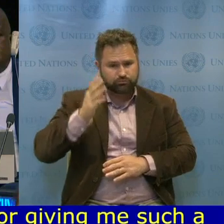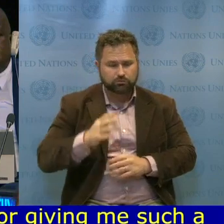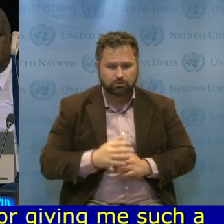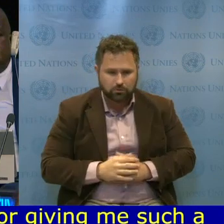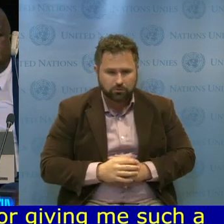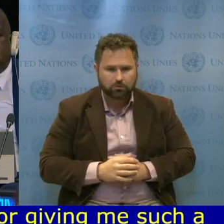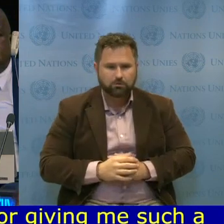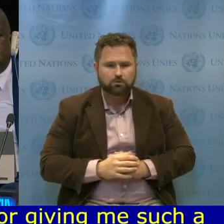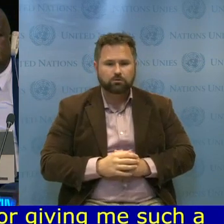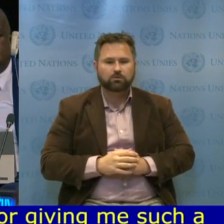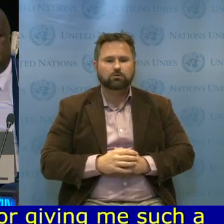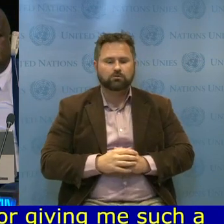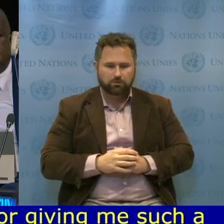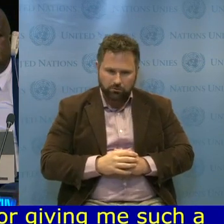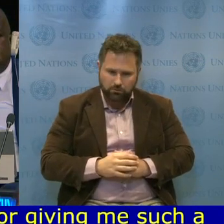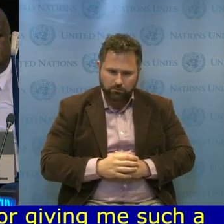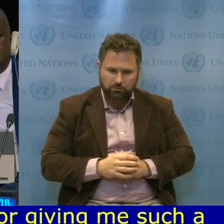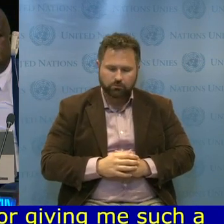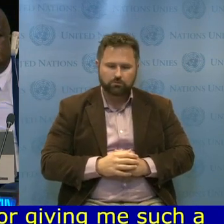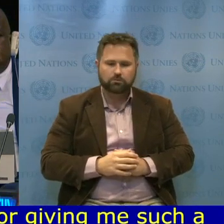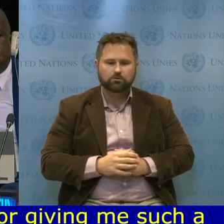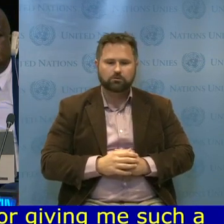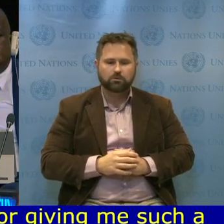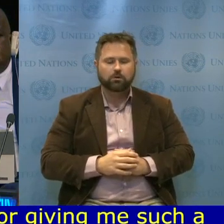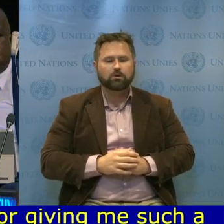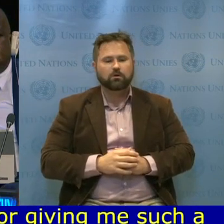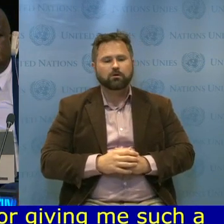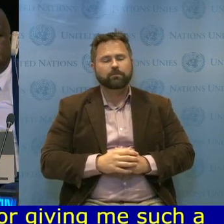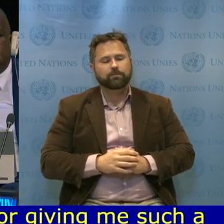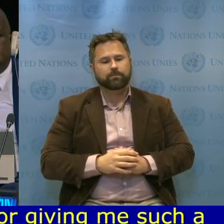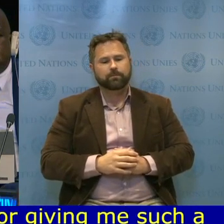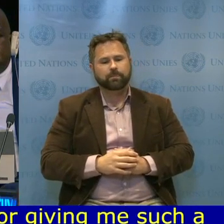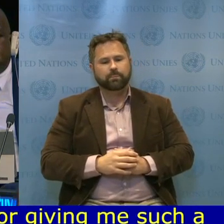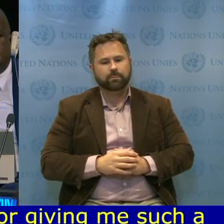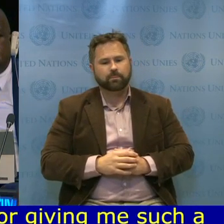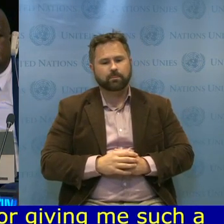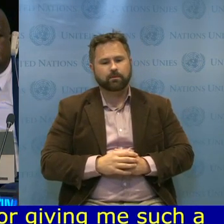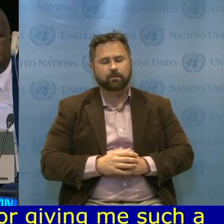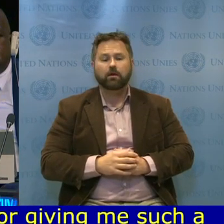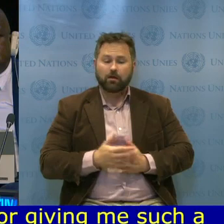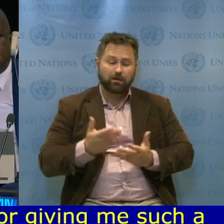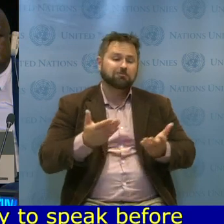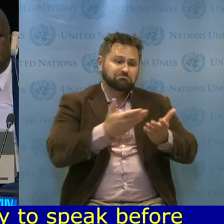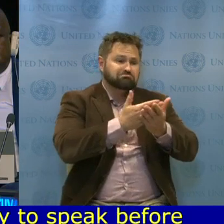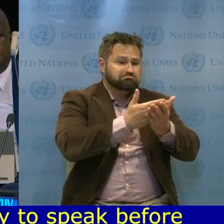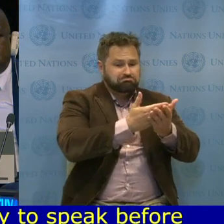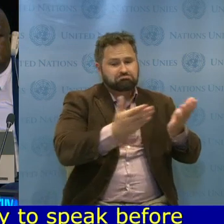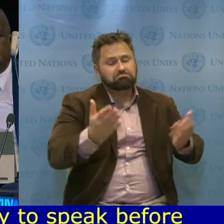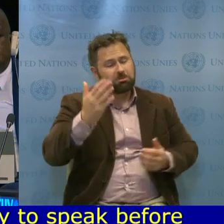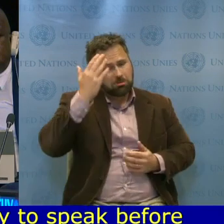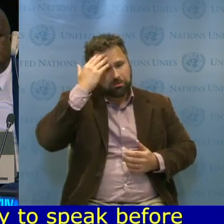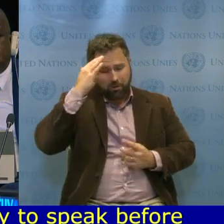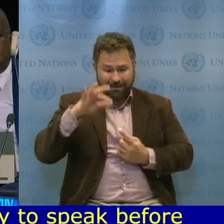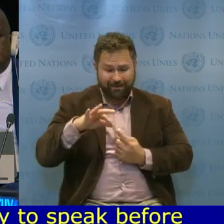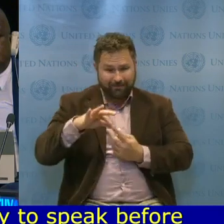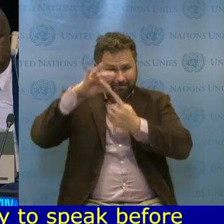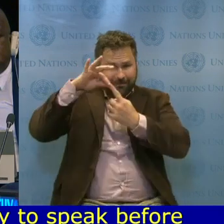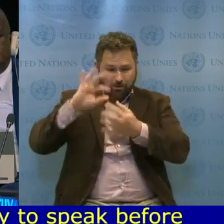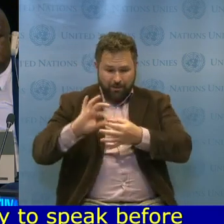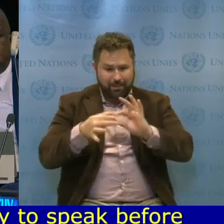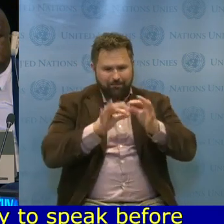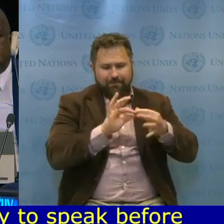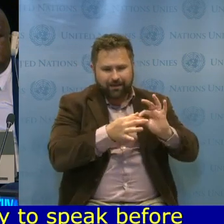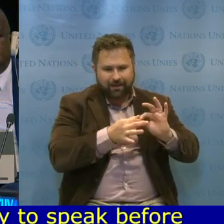and understanding. As you know, Special Olympics offers all Olympic type of sport to children and adults